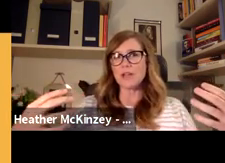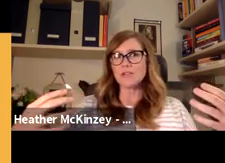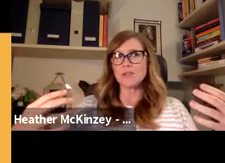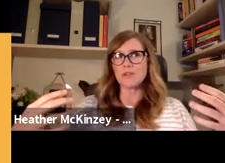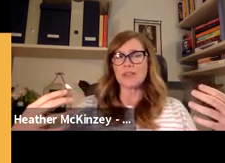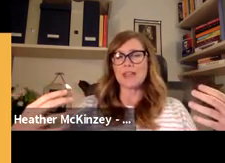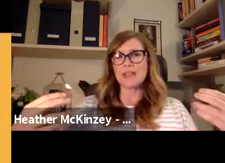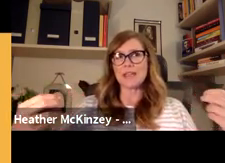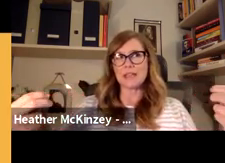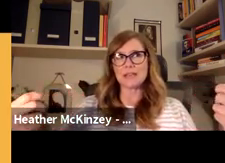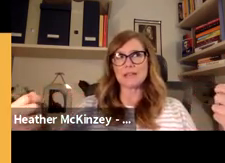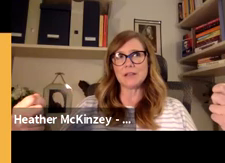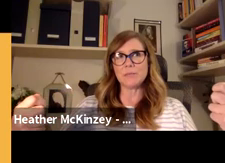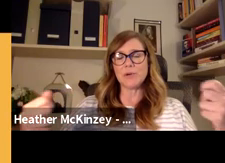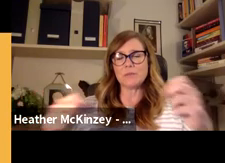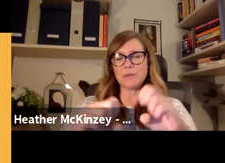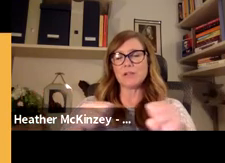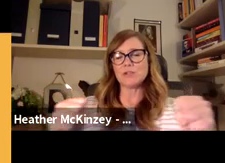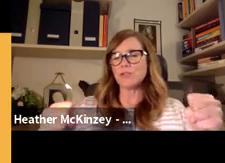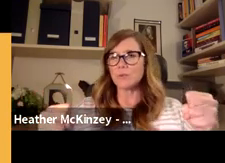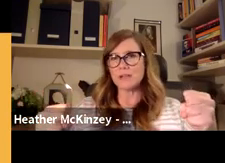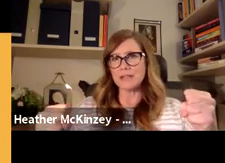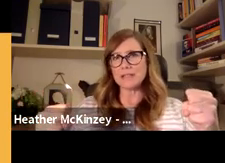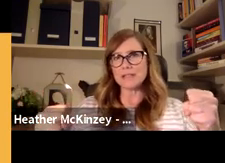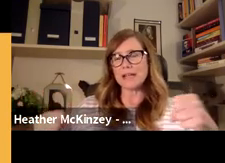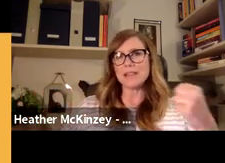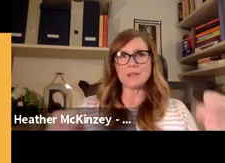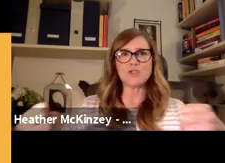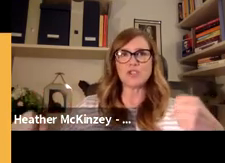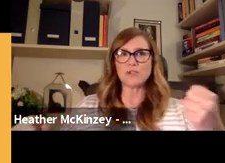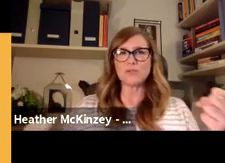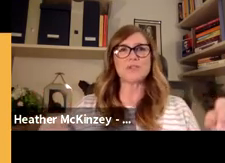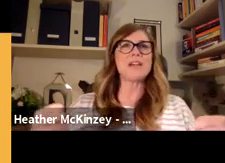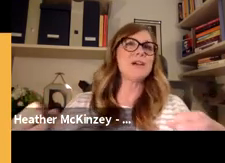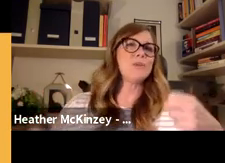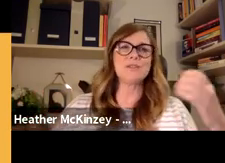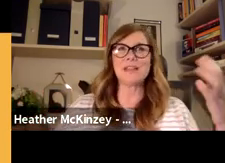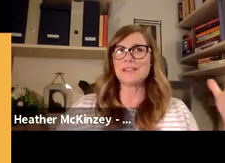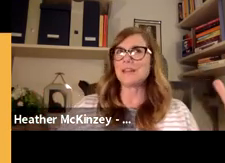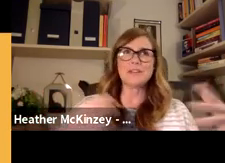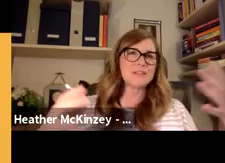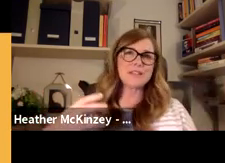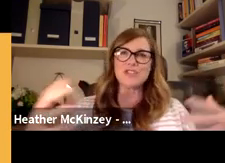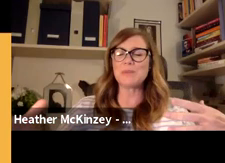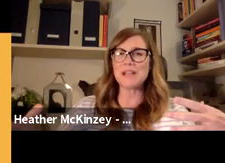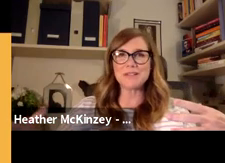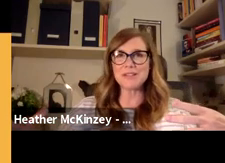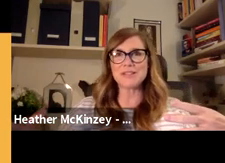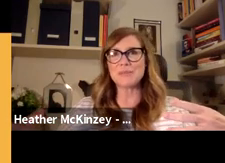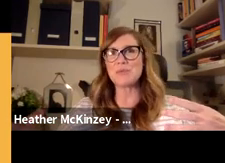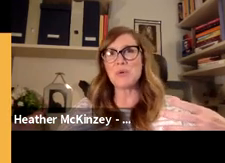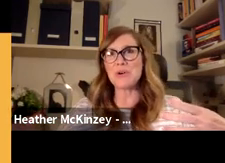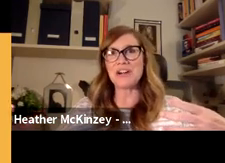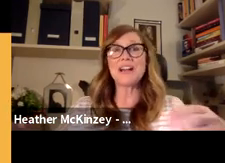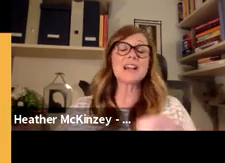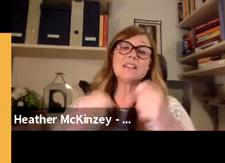skills, so that they can put pictures to what it is, and I let them choose whether they think of it as like a GPS